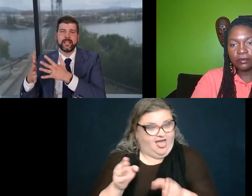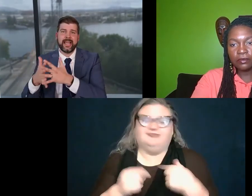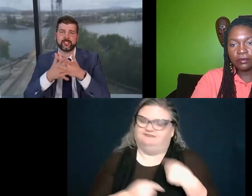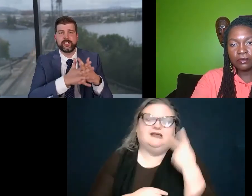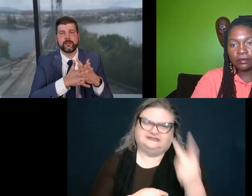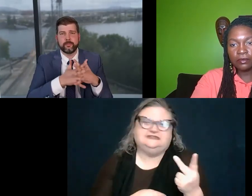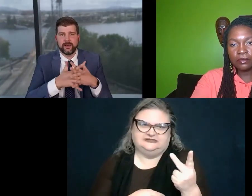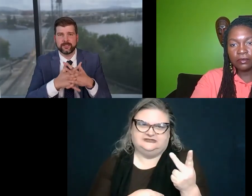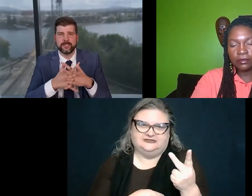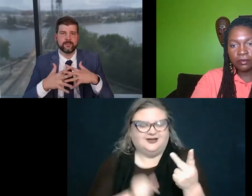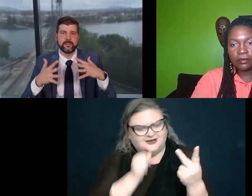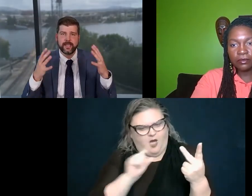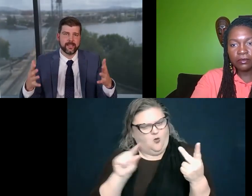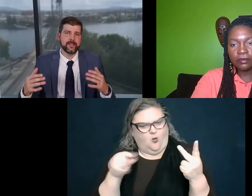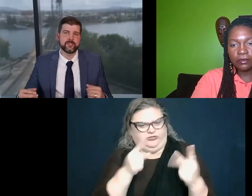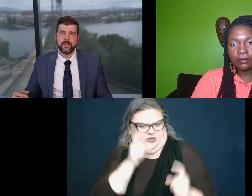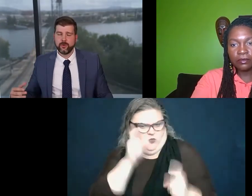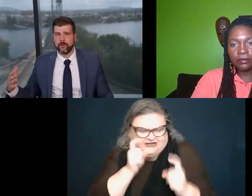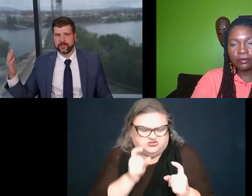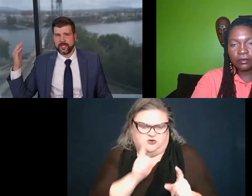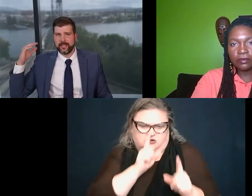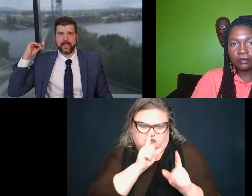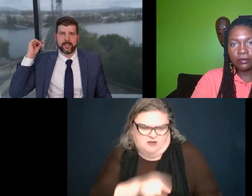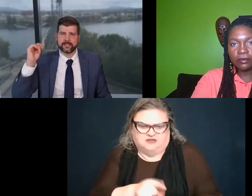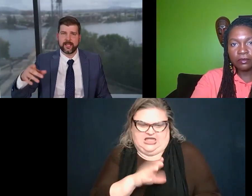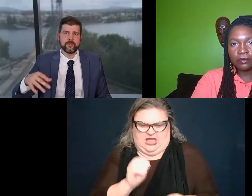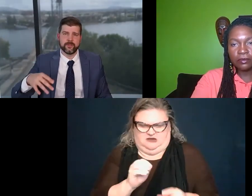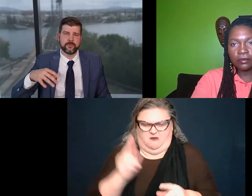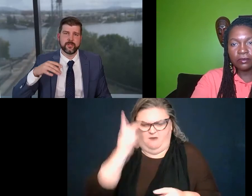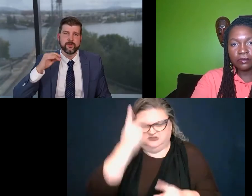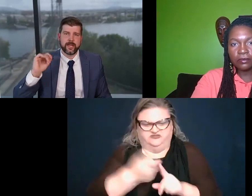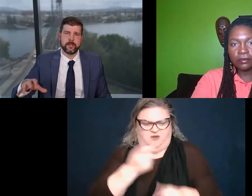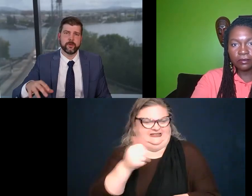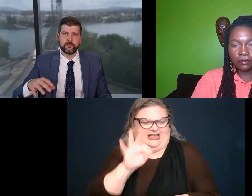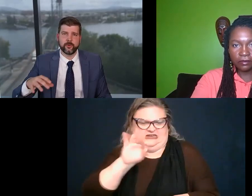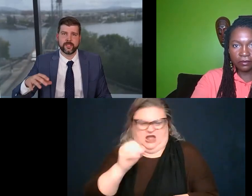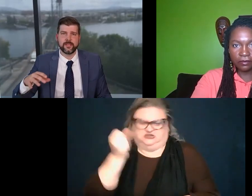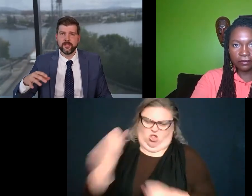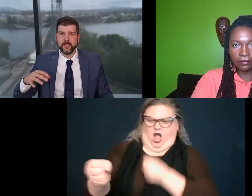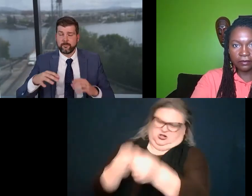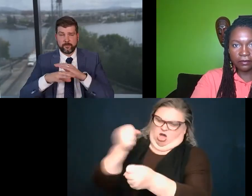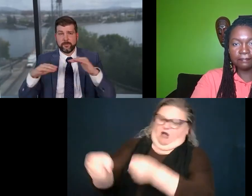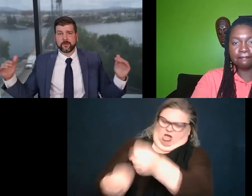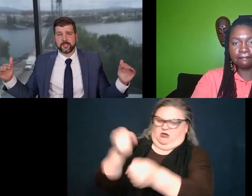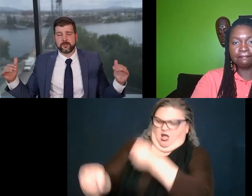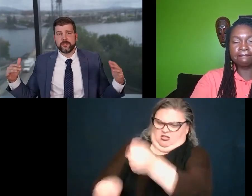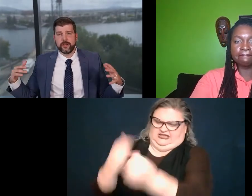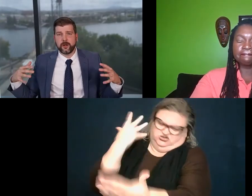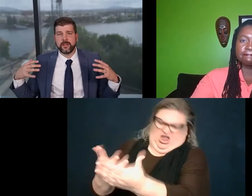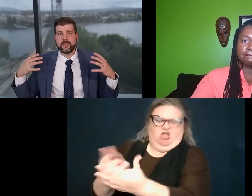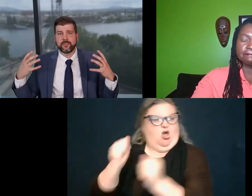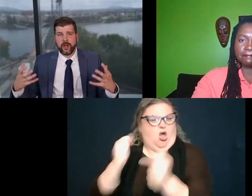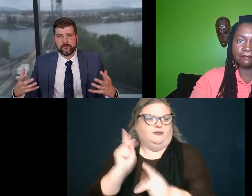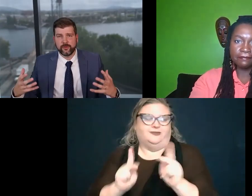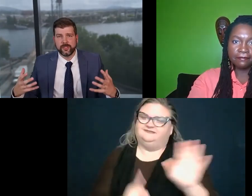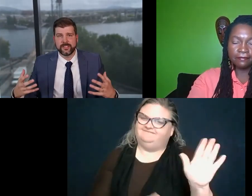the reactionary politics of the 90s where we're saying, hey, it's time to lock people up, throw away the key. People across the community are